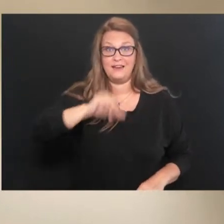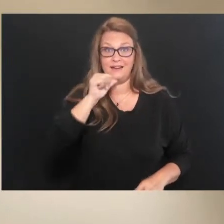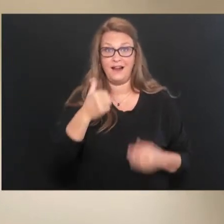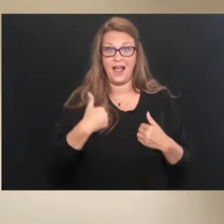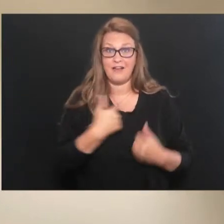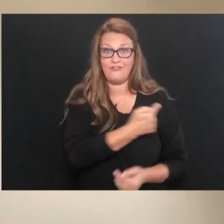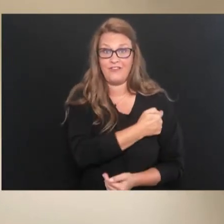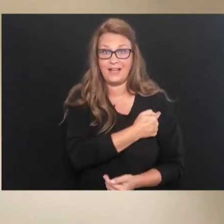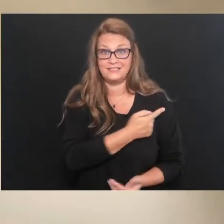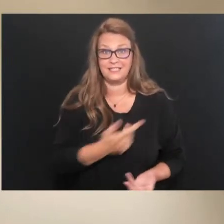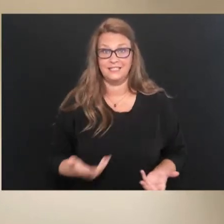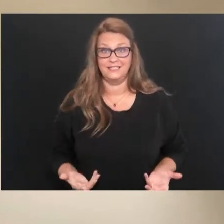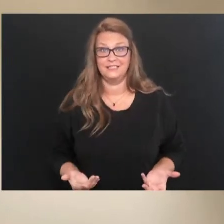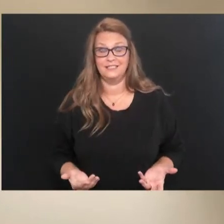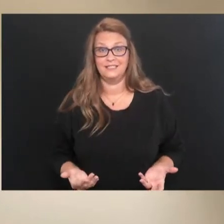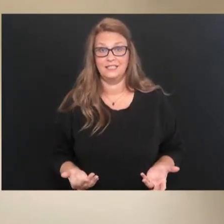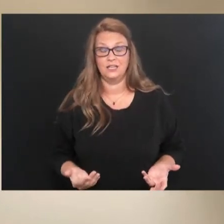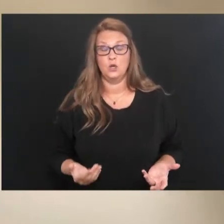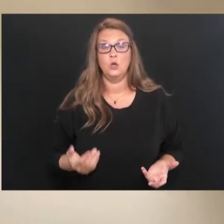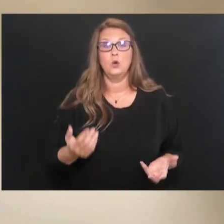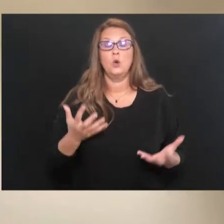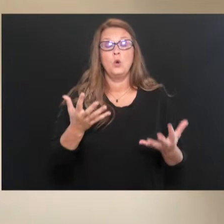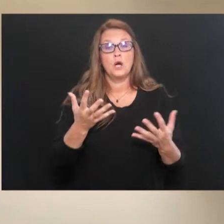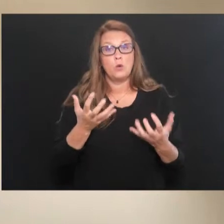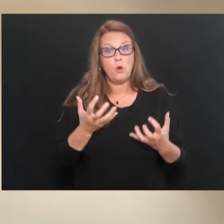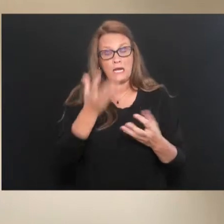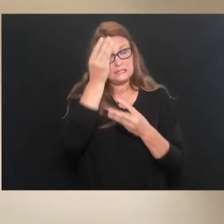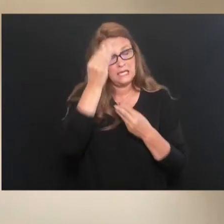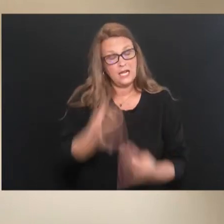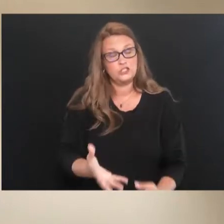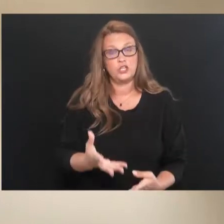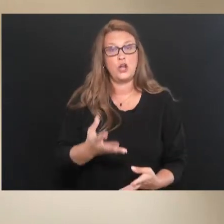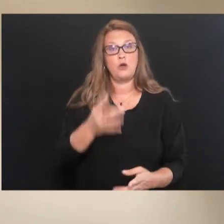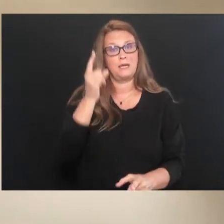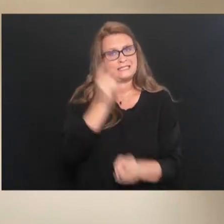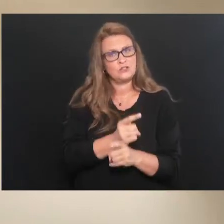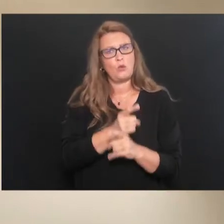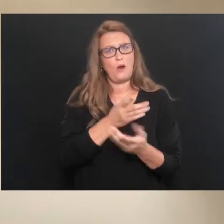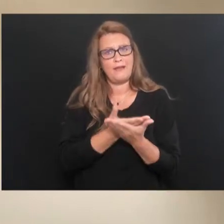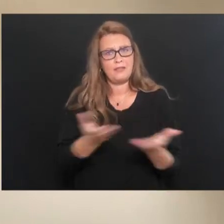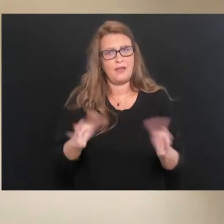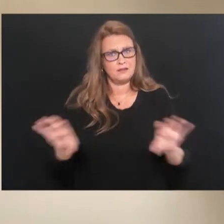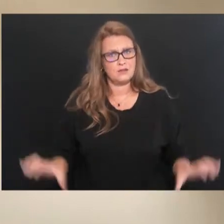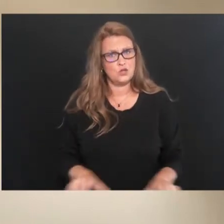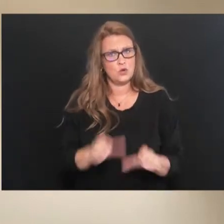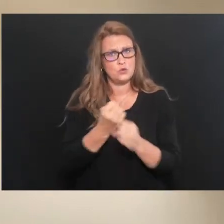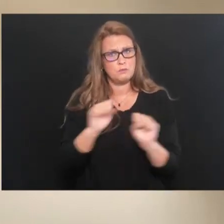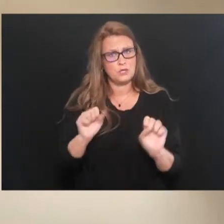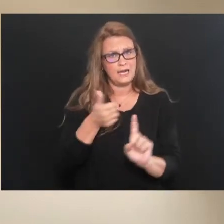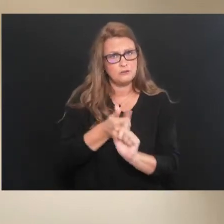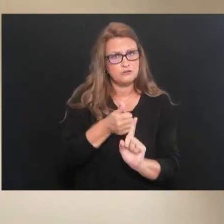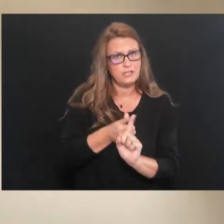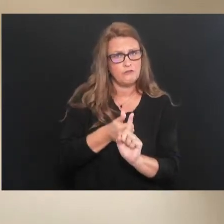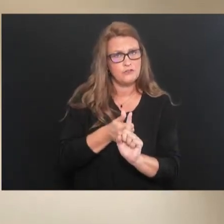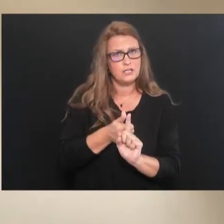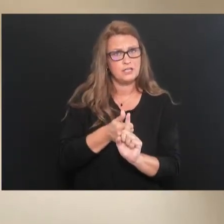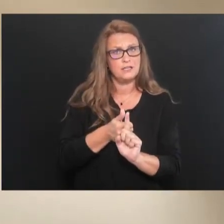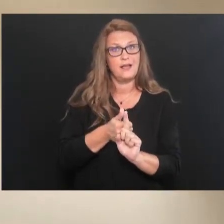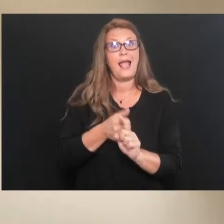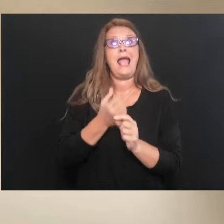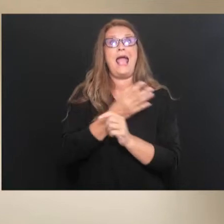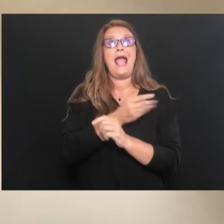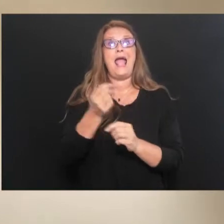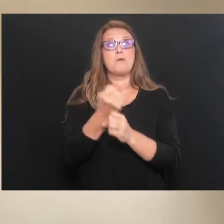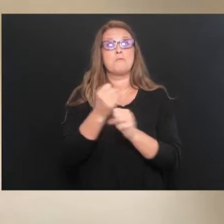be reinforcing this if it wasn't the right thing for you to do to protect yourself, as well as